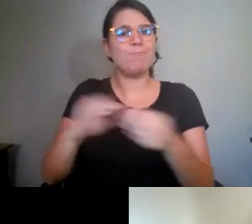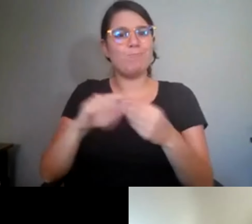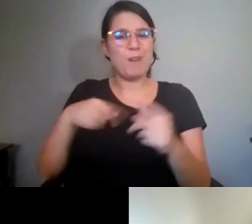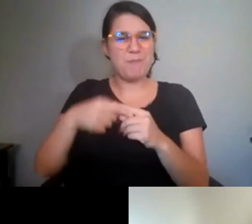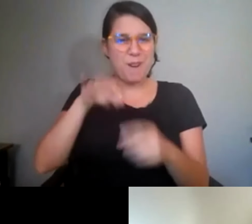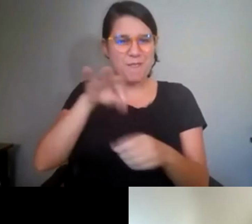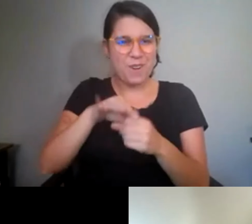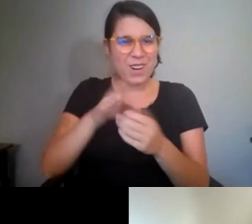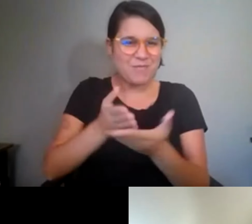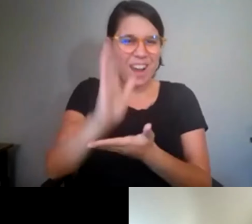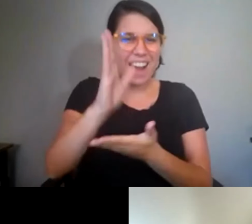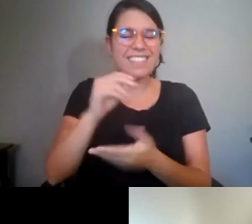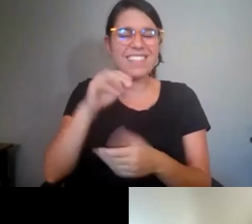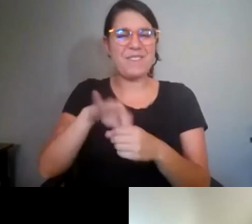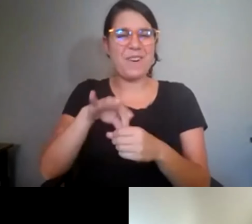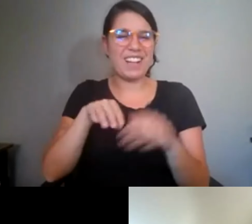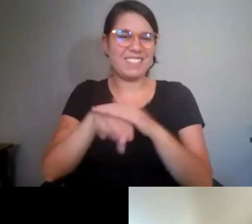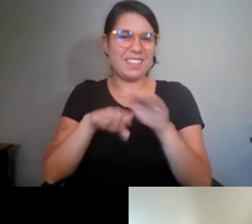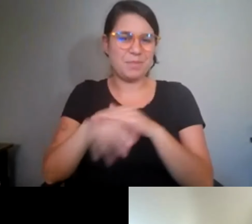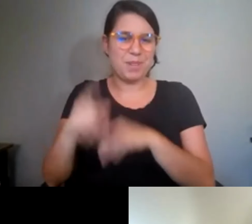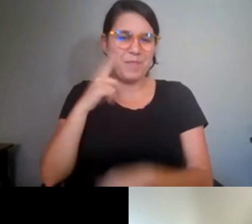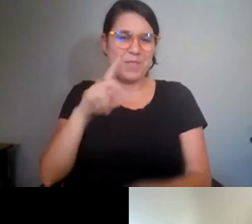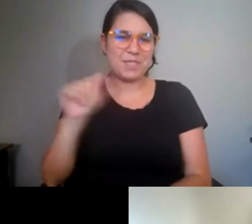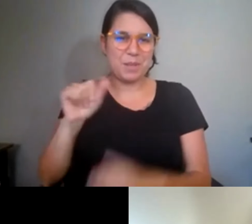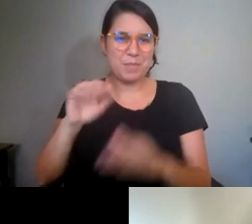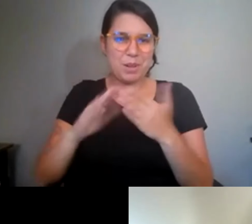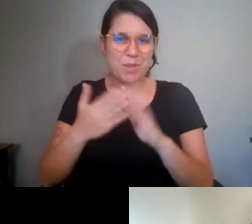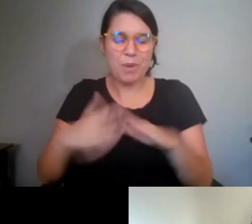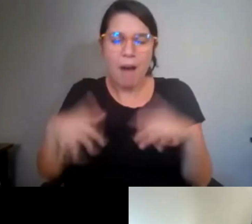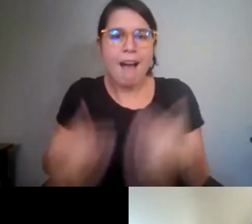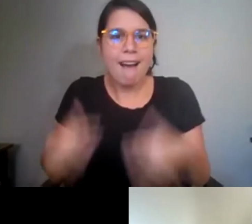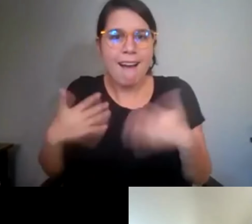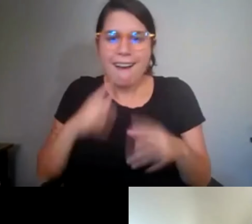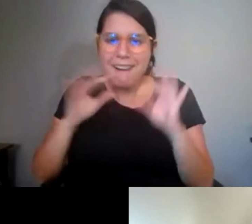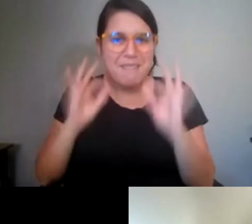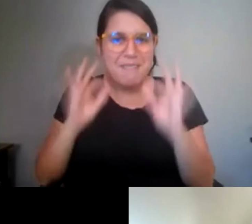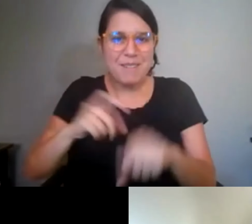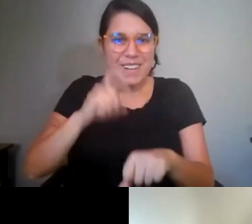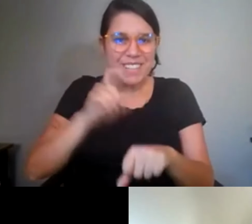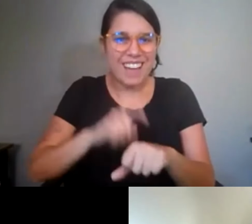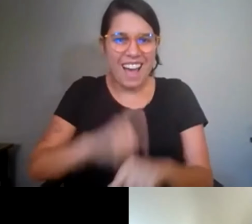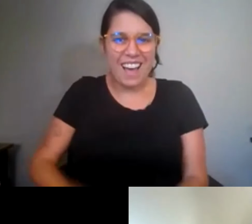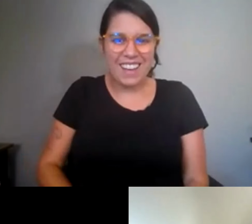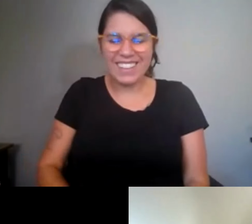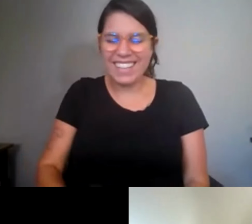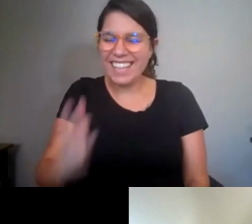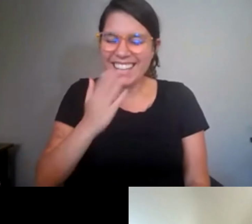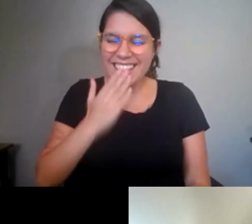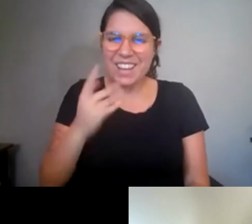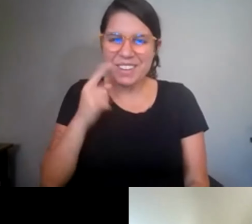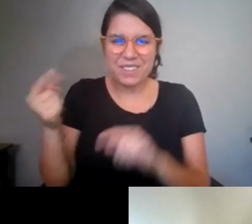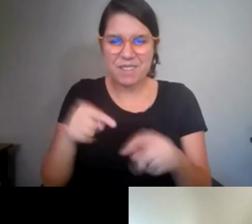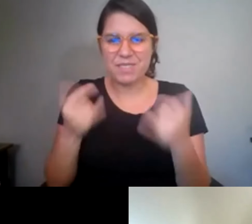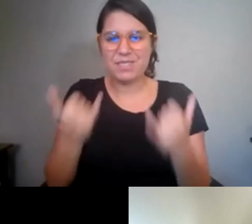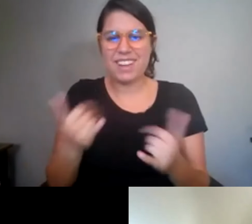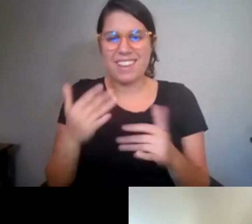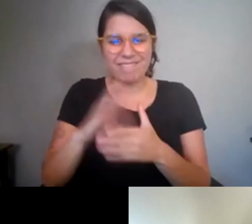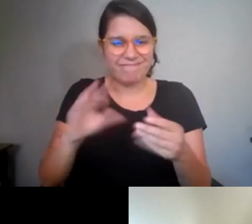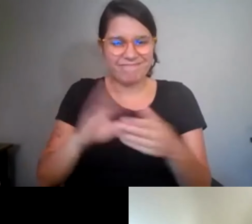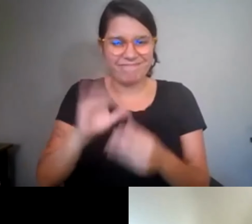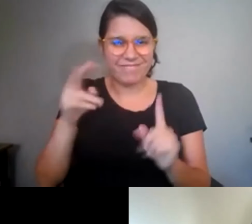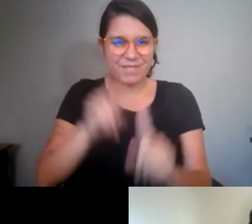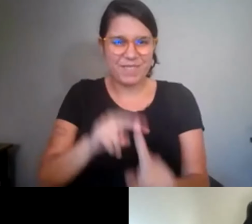voter accessibility for the disabled community, which is an extremely timely topic. So Dr. Silverman, thank you for being here today and sharing your